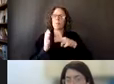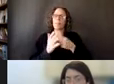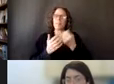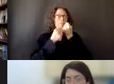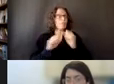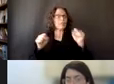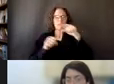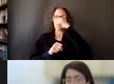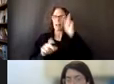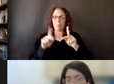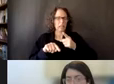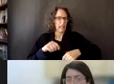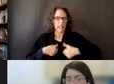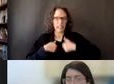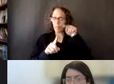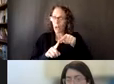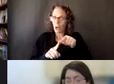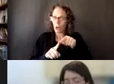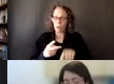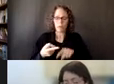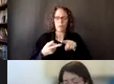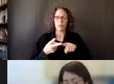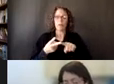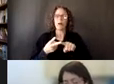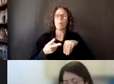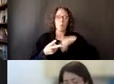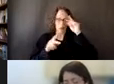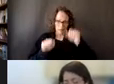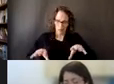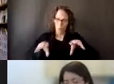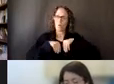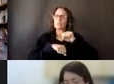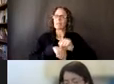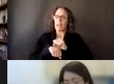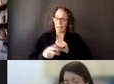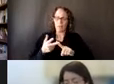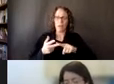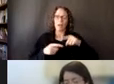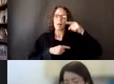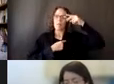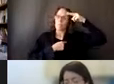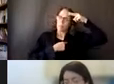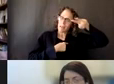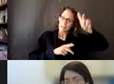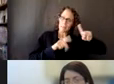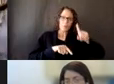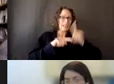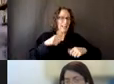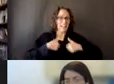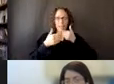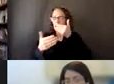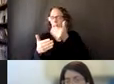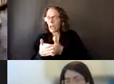space. It restricted Mexicans from living within a proximity of enslaved people because Mexicans were being